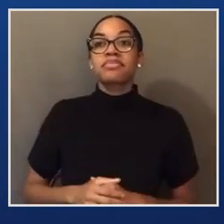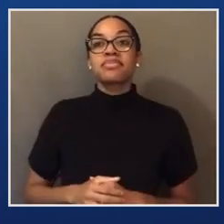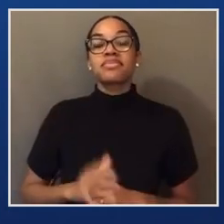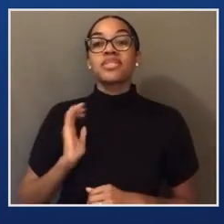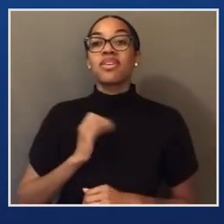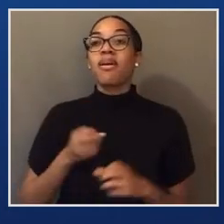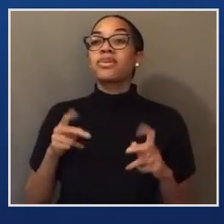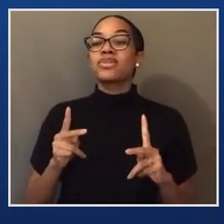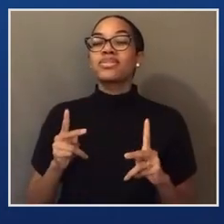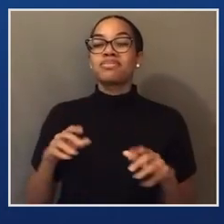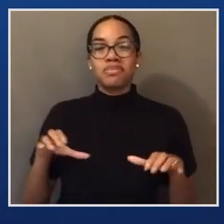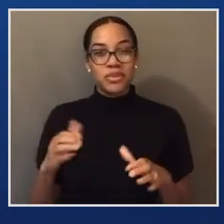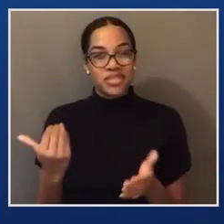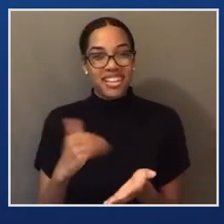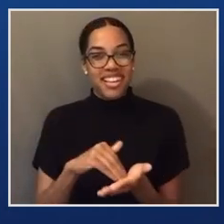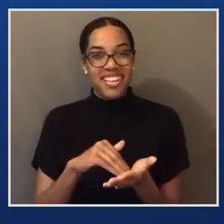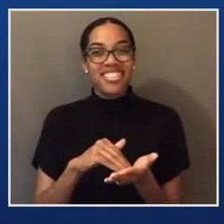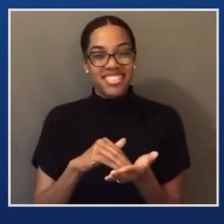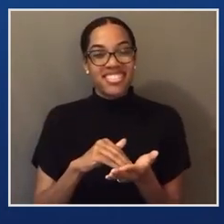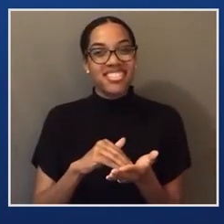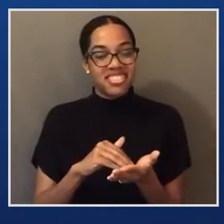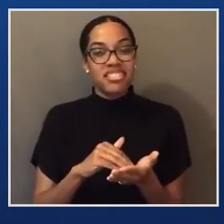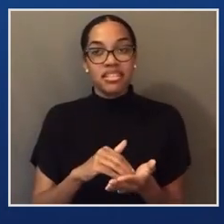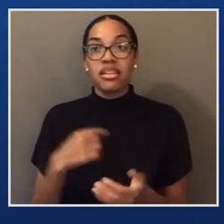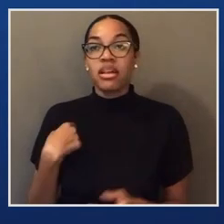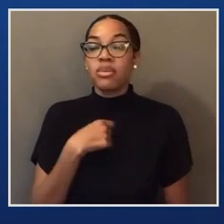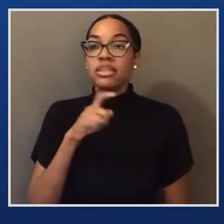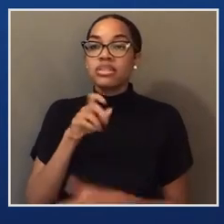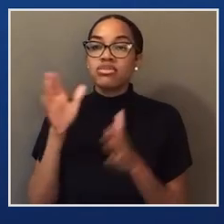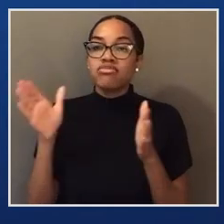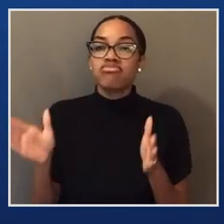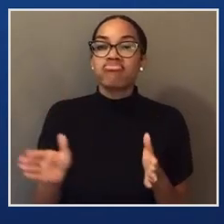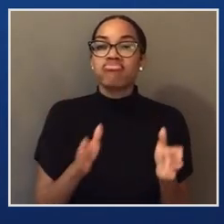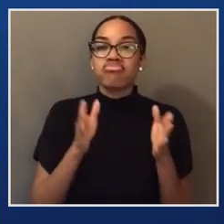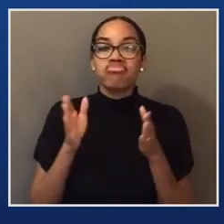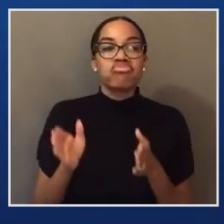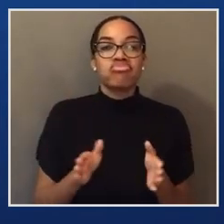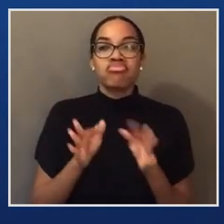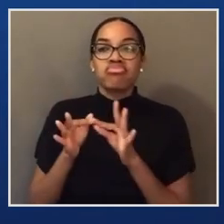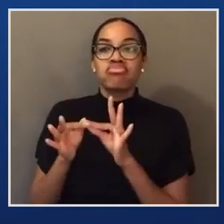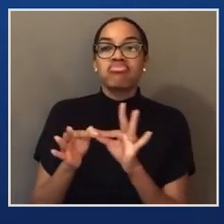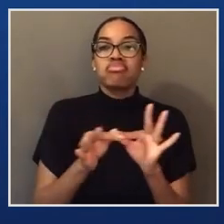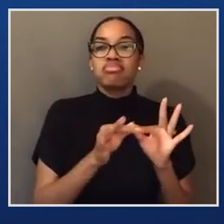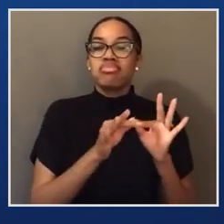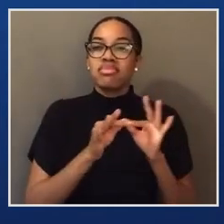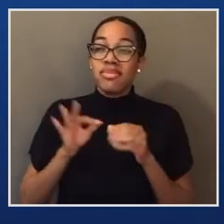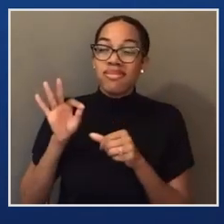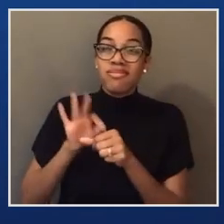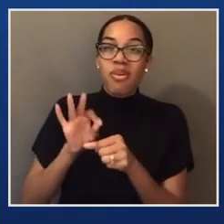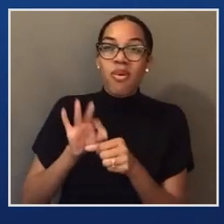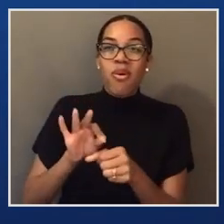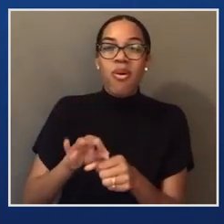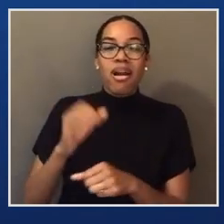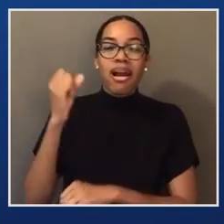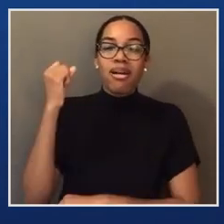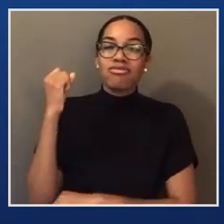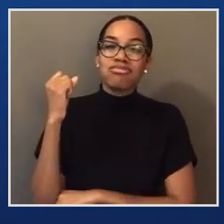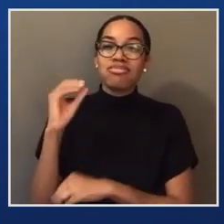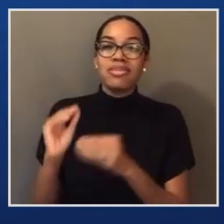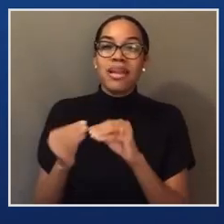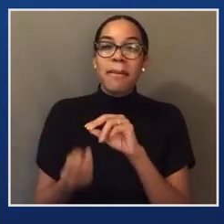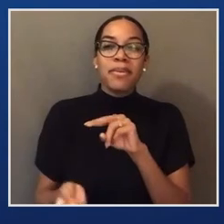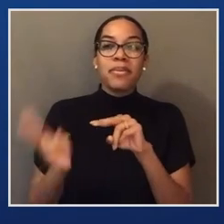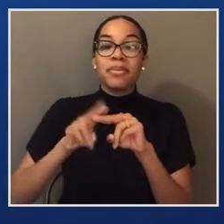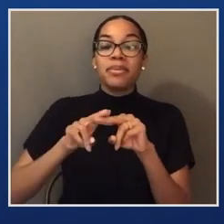it again. And that means organizing and mobilizing and voting in numbers like no one has ever seen before. So